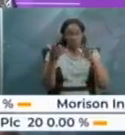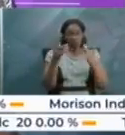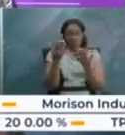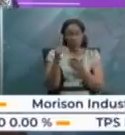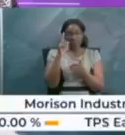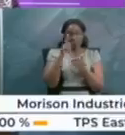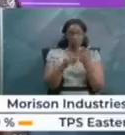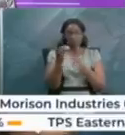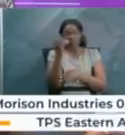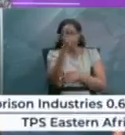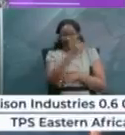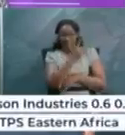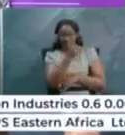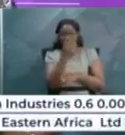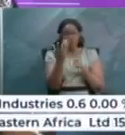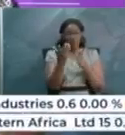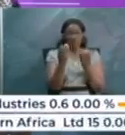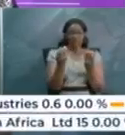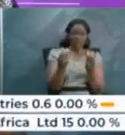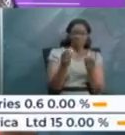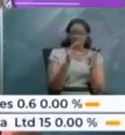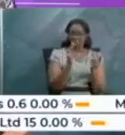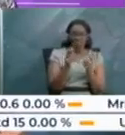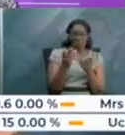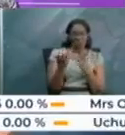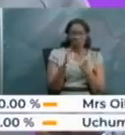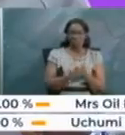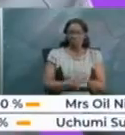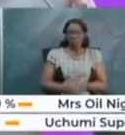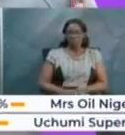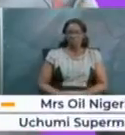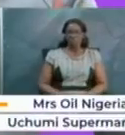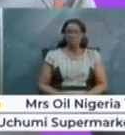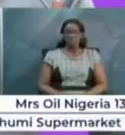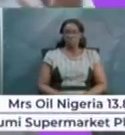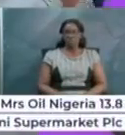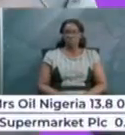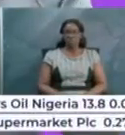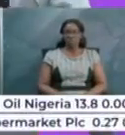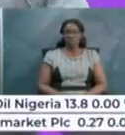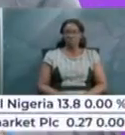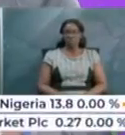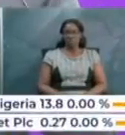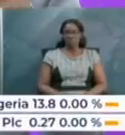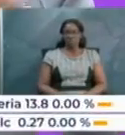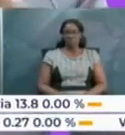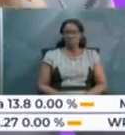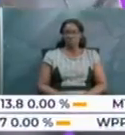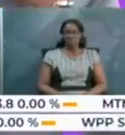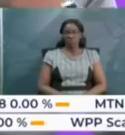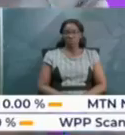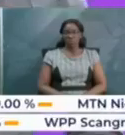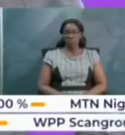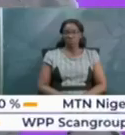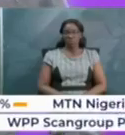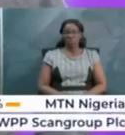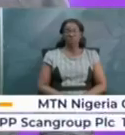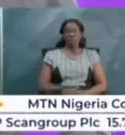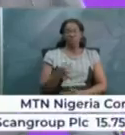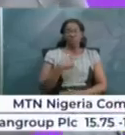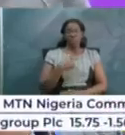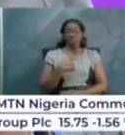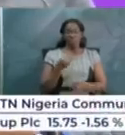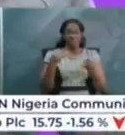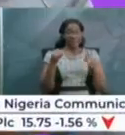of designs? Is it just a simple mask? Tell us about that. So I can say it clearly, even without reading, because now at least I've also tried that